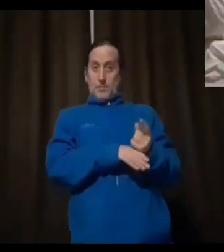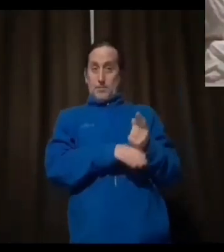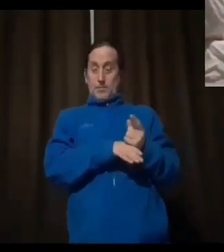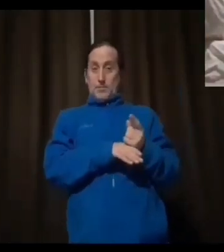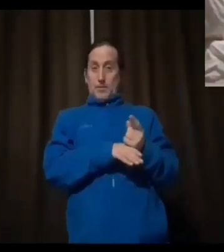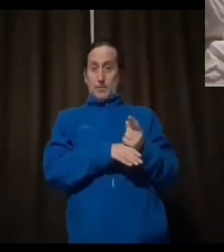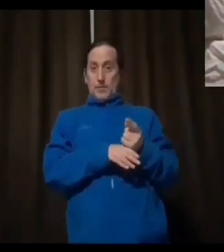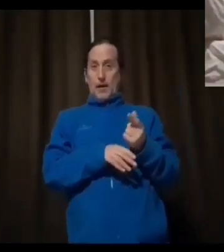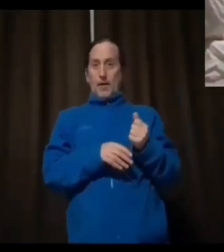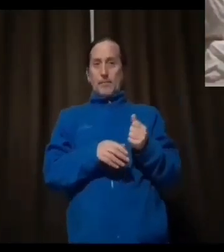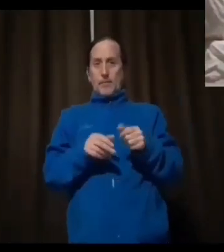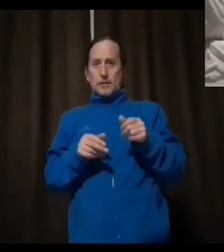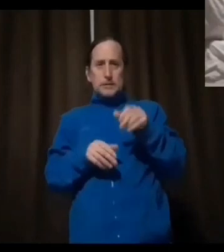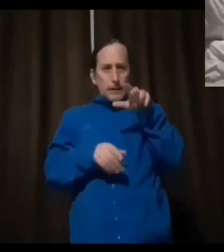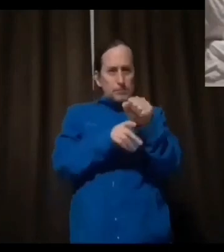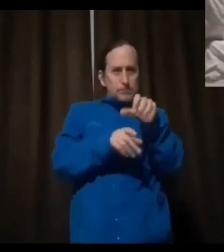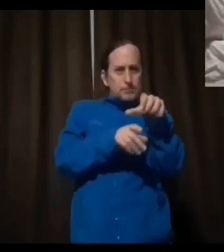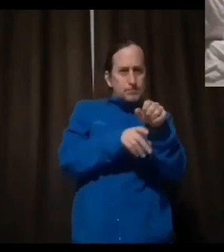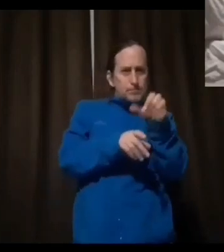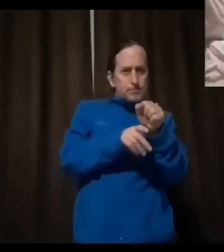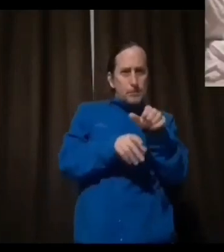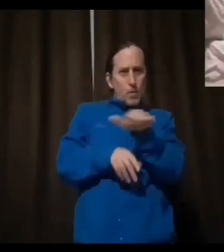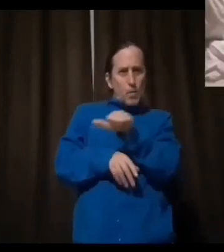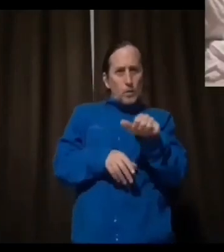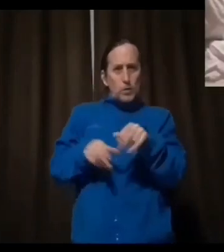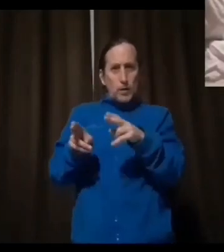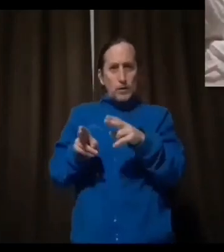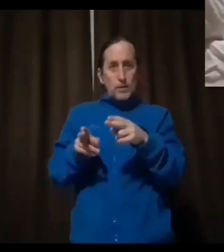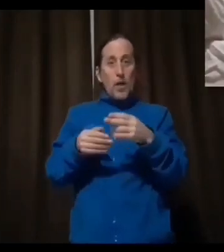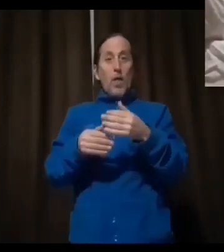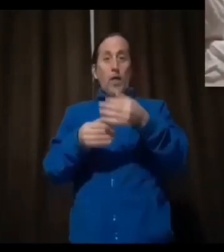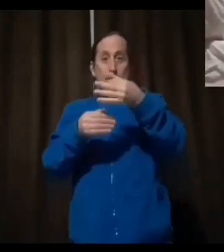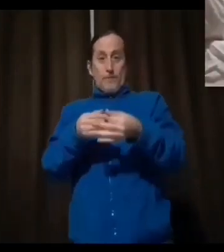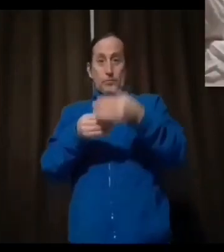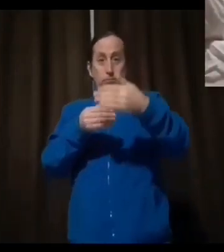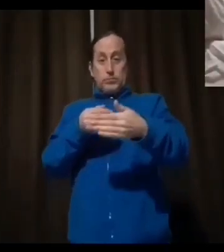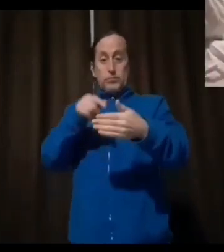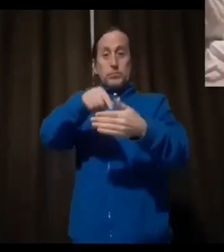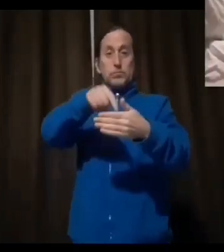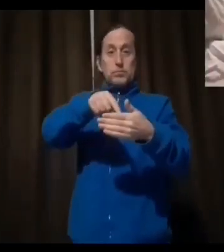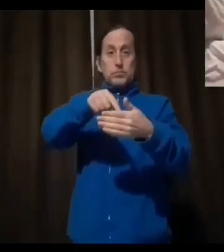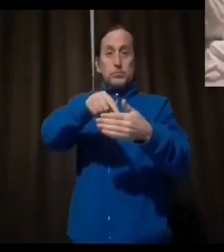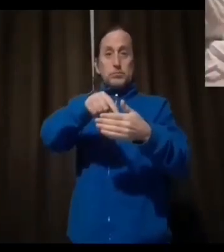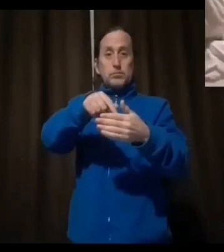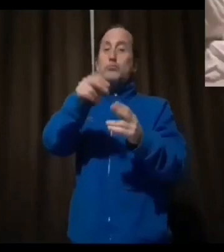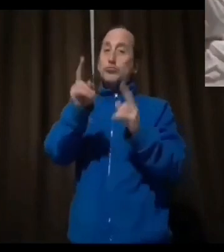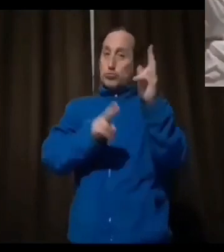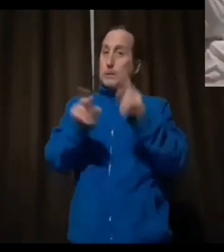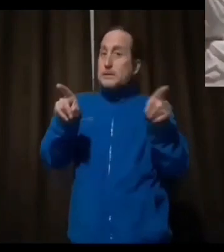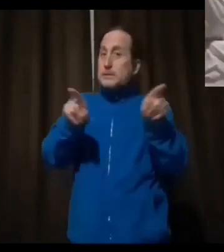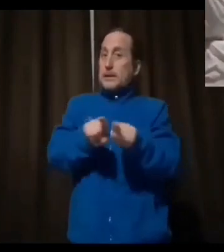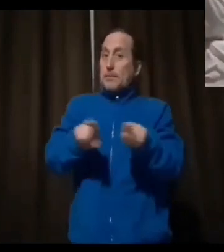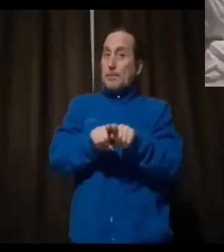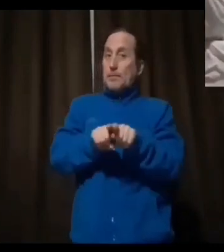should be the same, regardless of what's happening on the back screen. If we're throwing firing particles, some of them should be